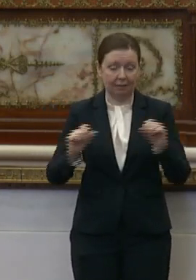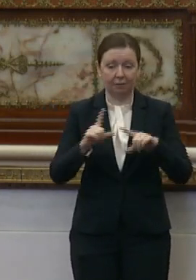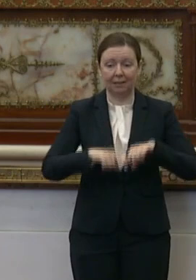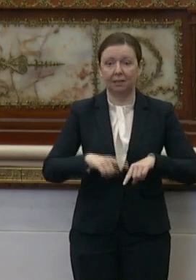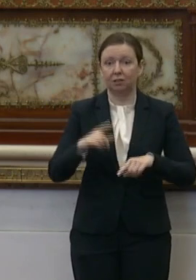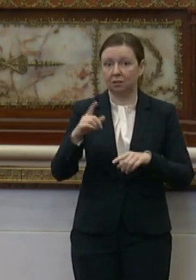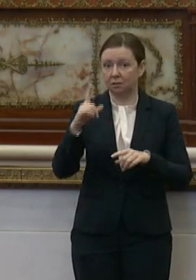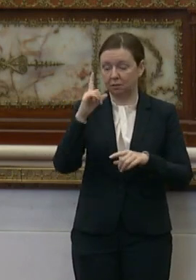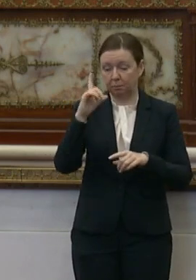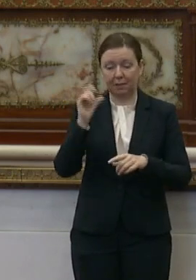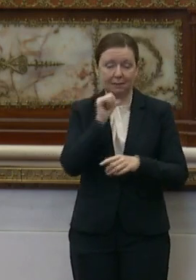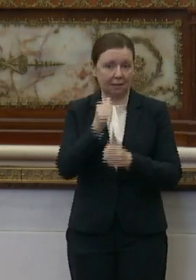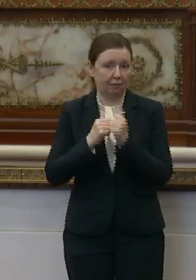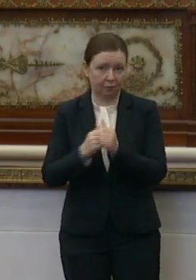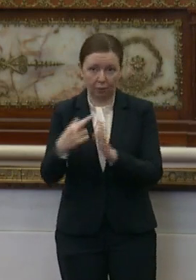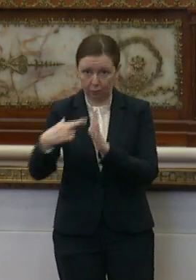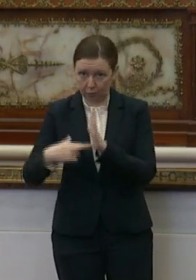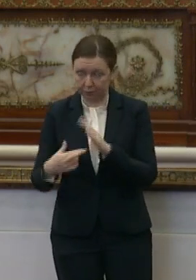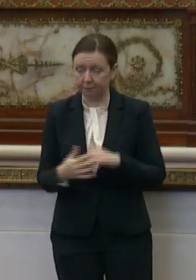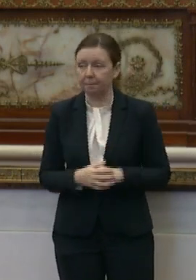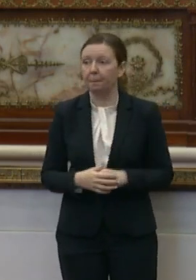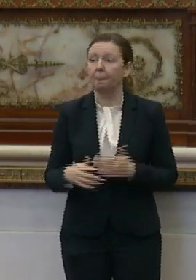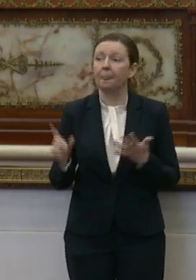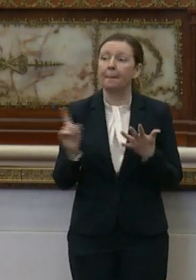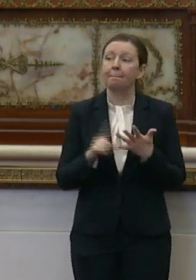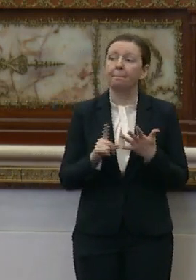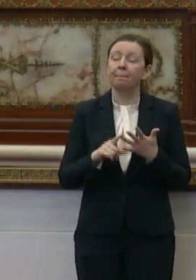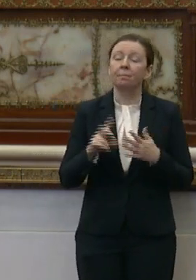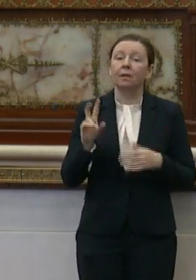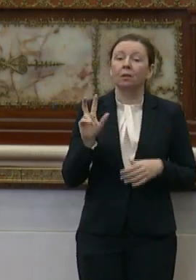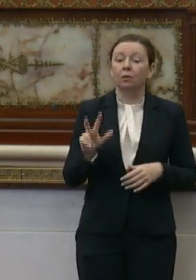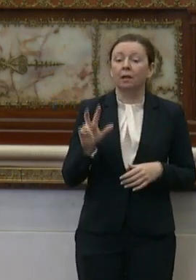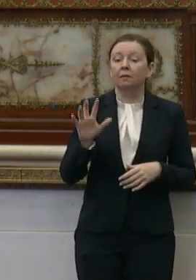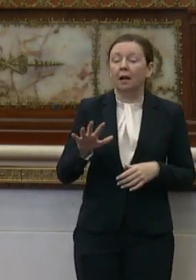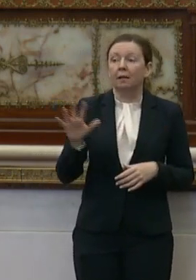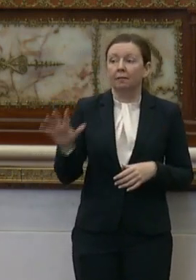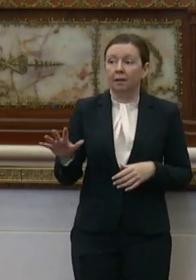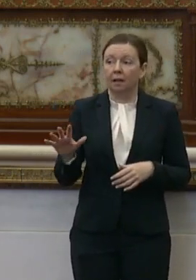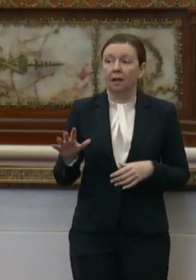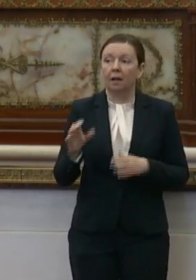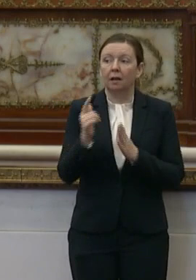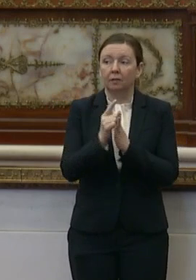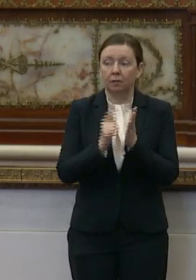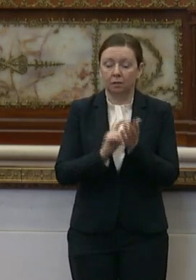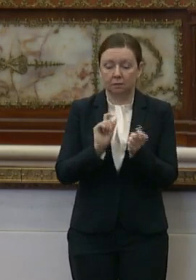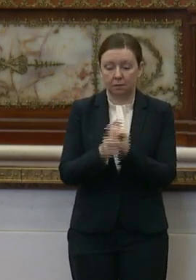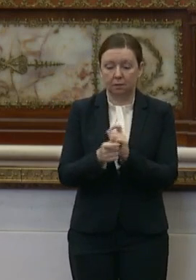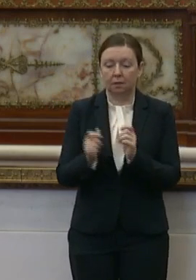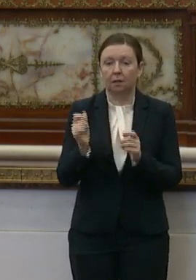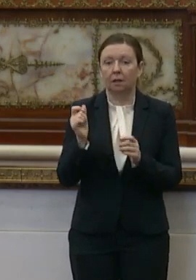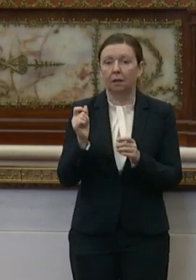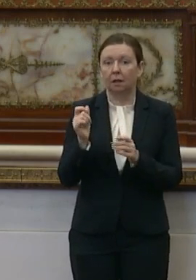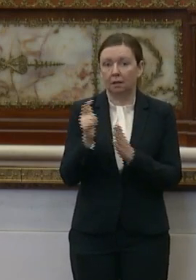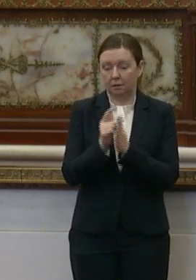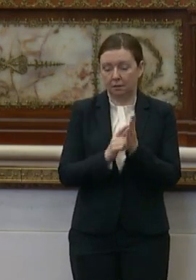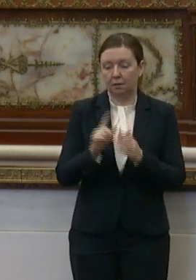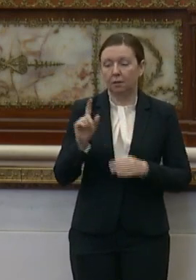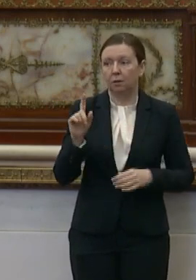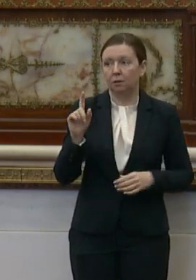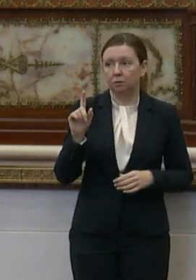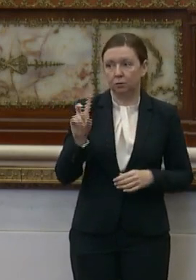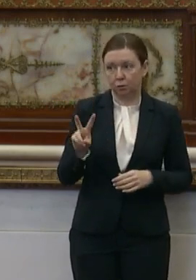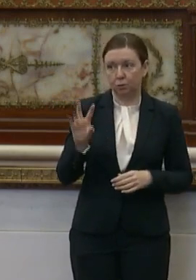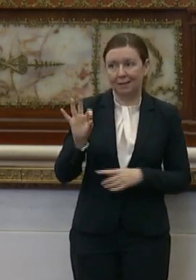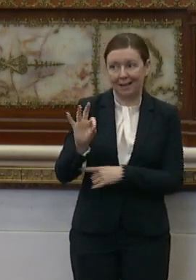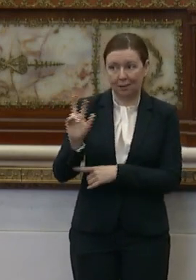by noncompliance with such orders. And bill number 200355, entitled An Ordinance Amending an Ordinance, bill number